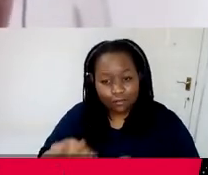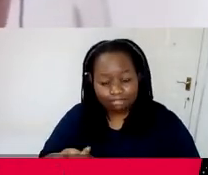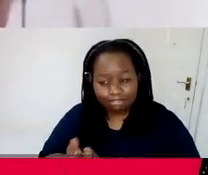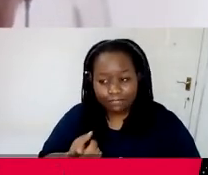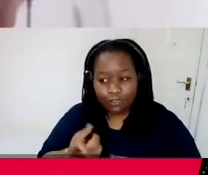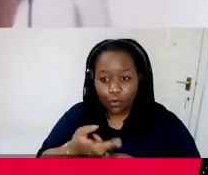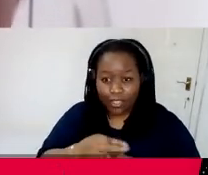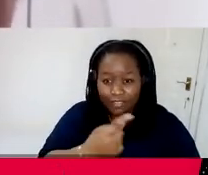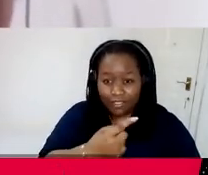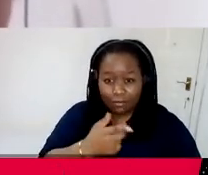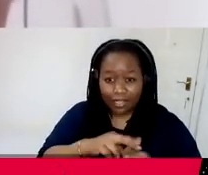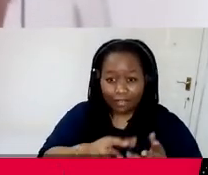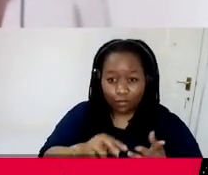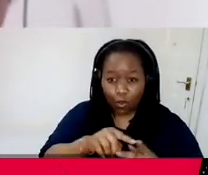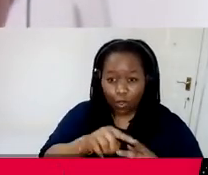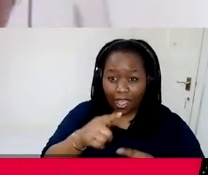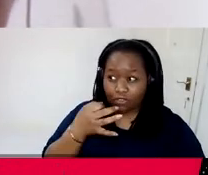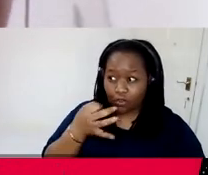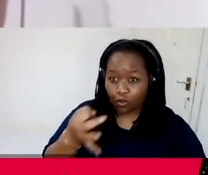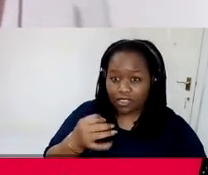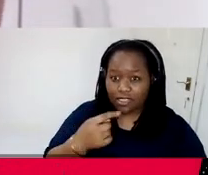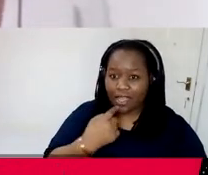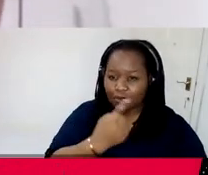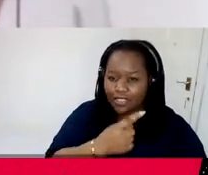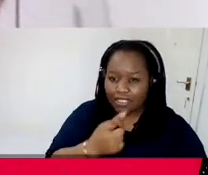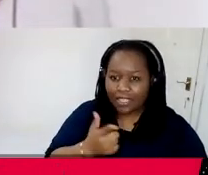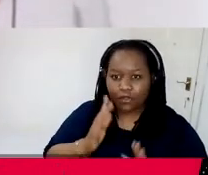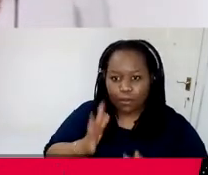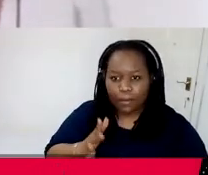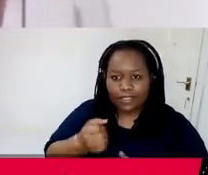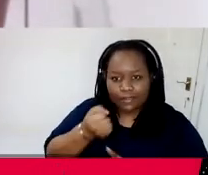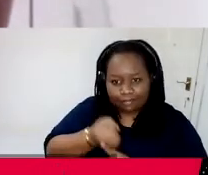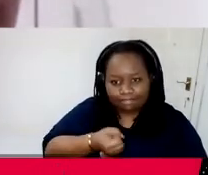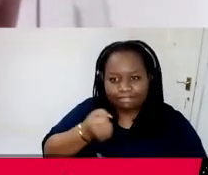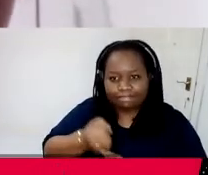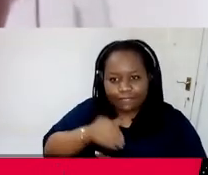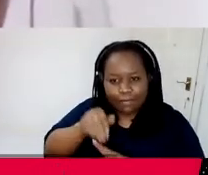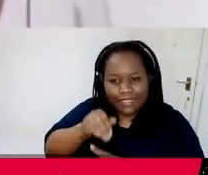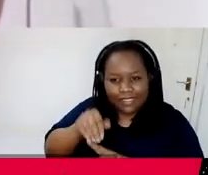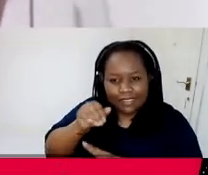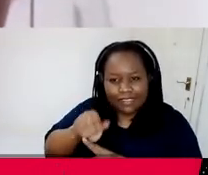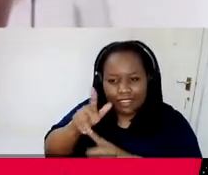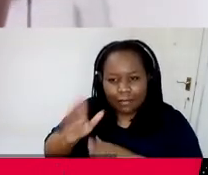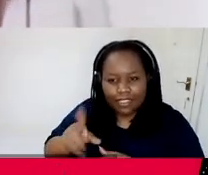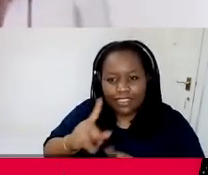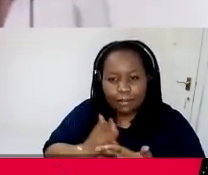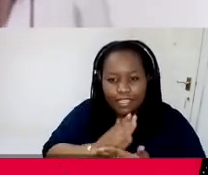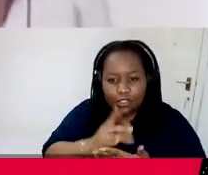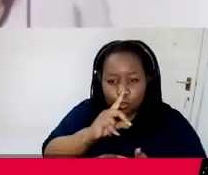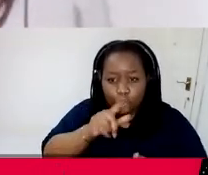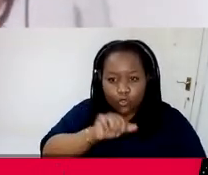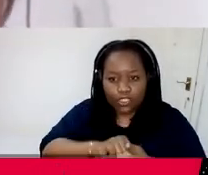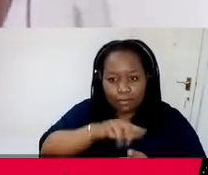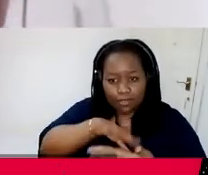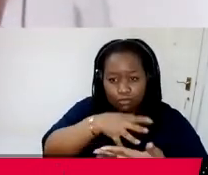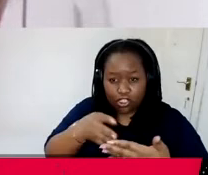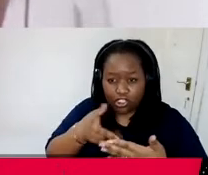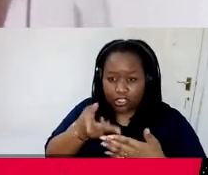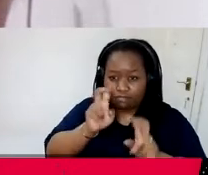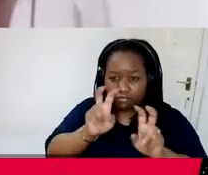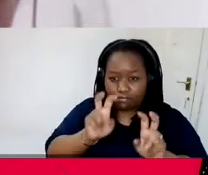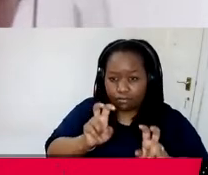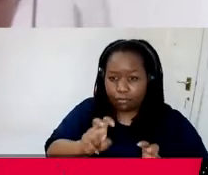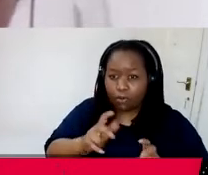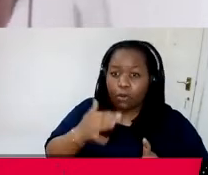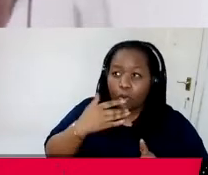down when the government is due to reply, chase them if they don't reply by that date, go to the Information Commissioner if you think they're trying to